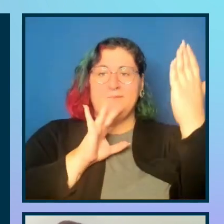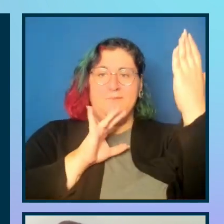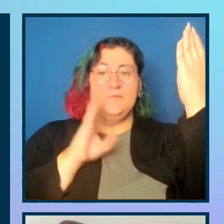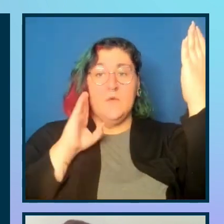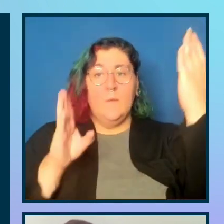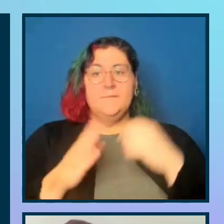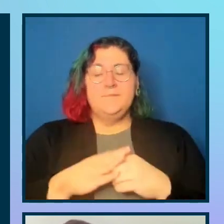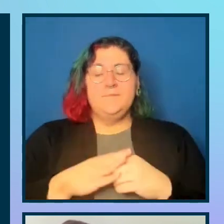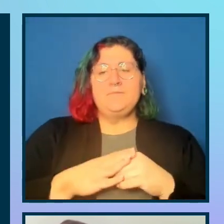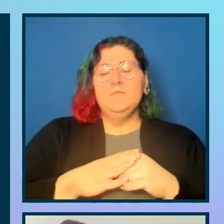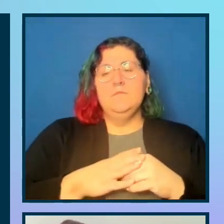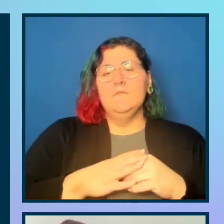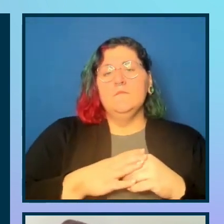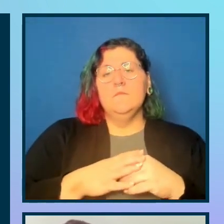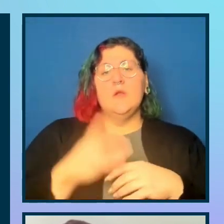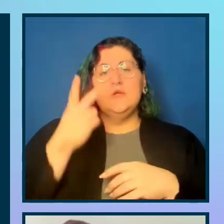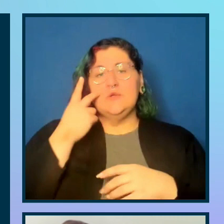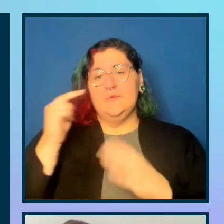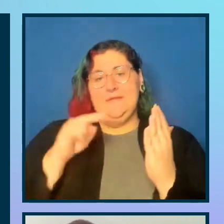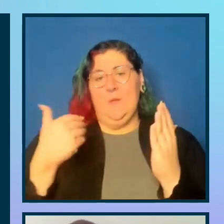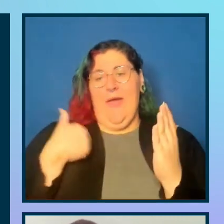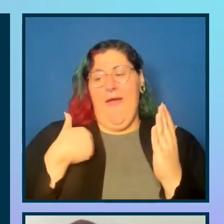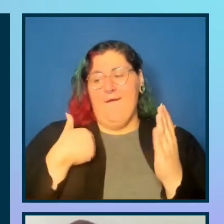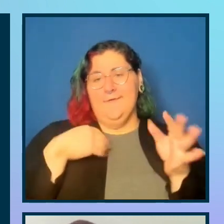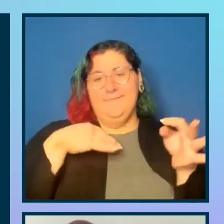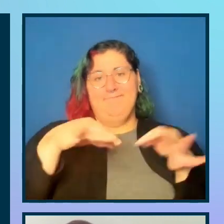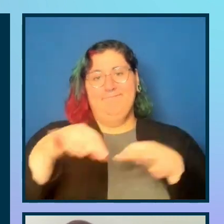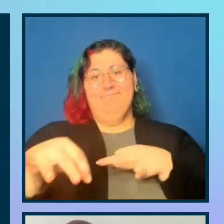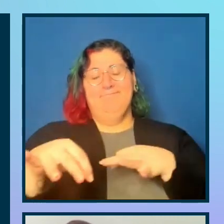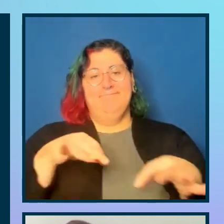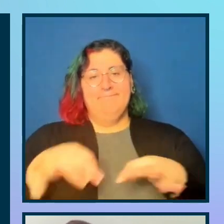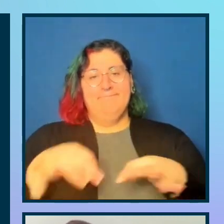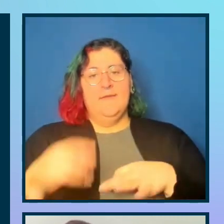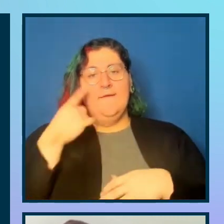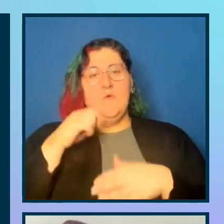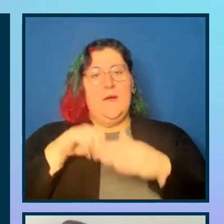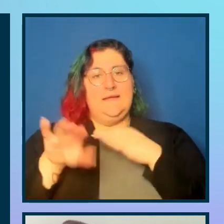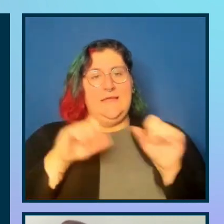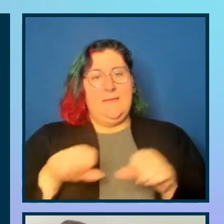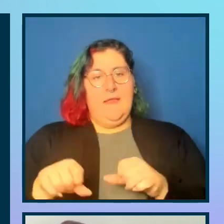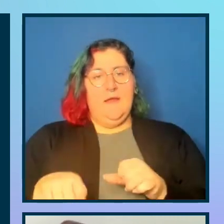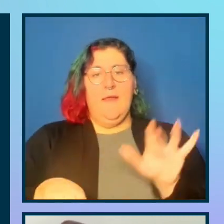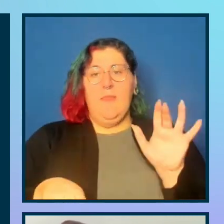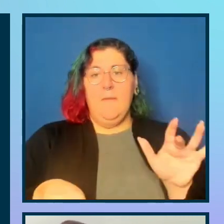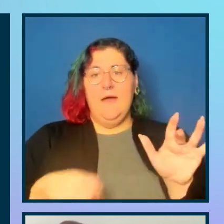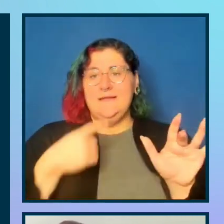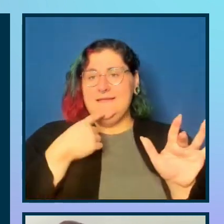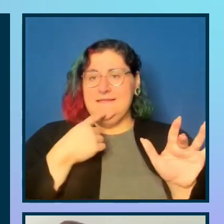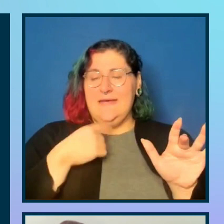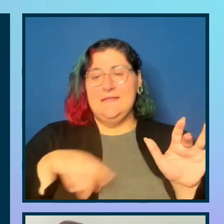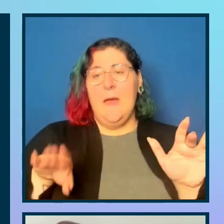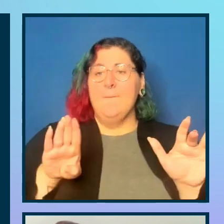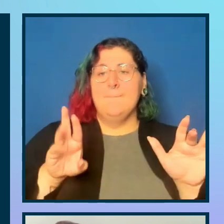the breakdown of the accessibility for our dropdown. We have our button, which has the text branch 8 preferred. This is just one example